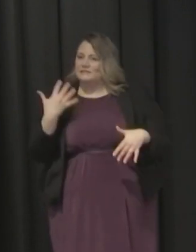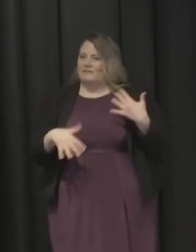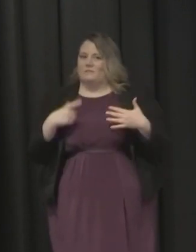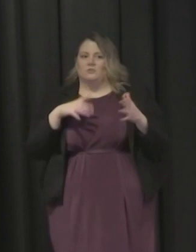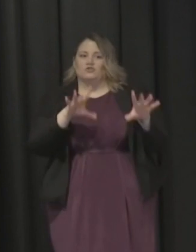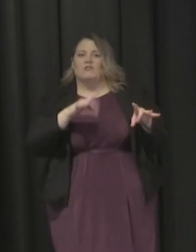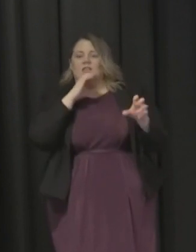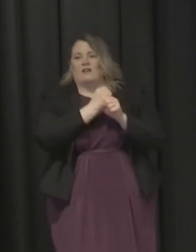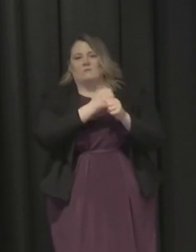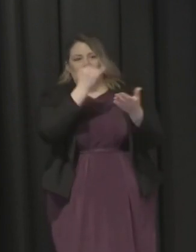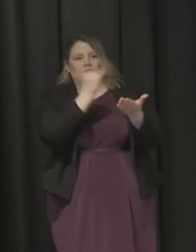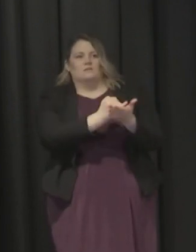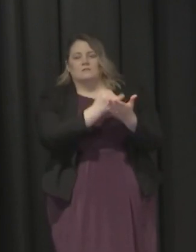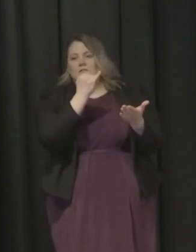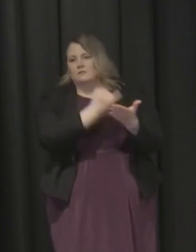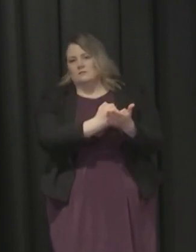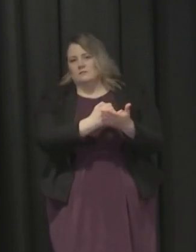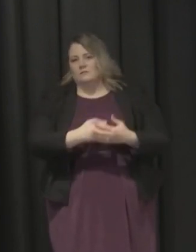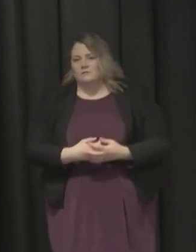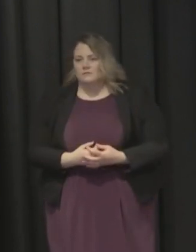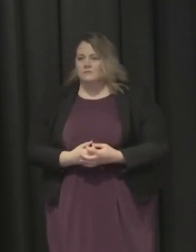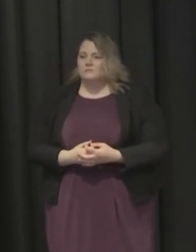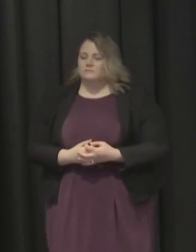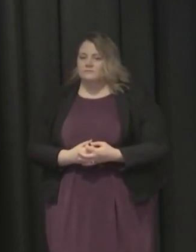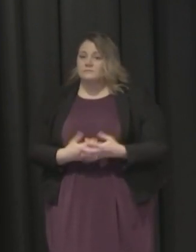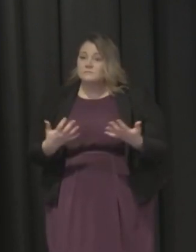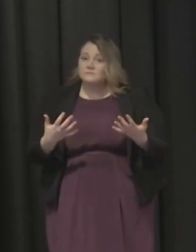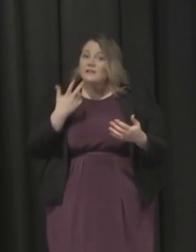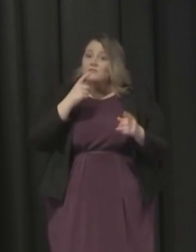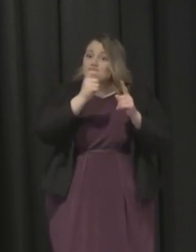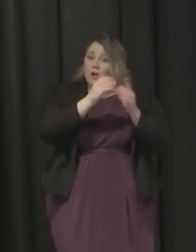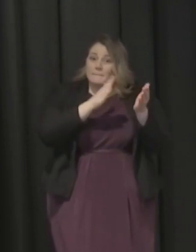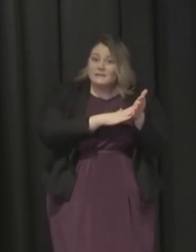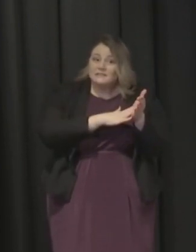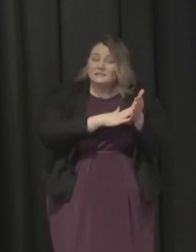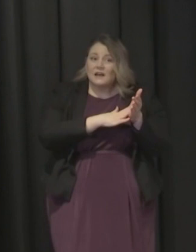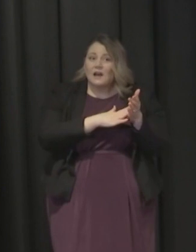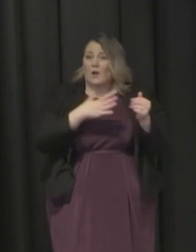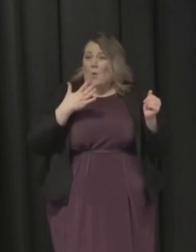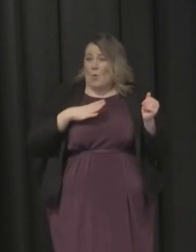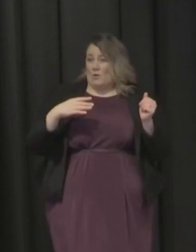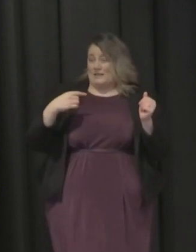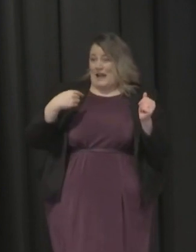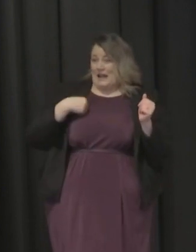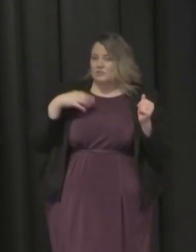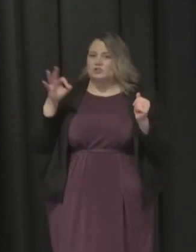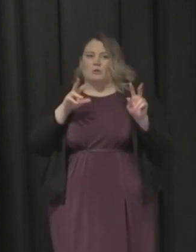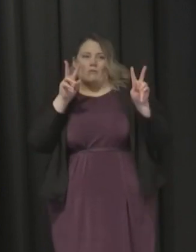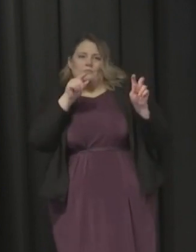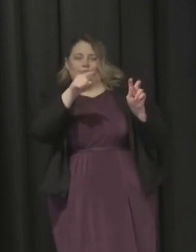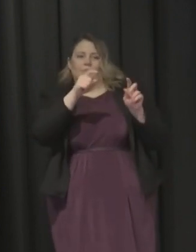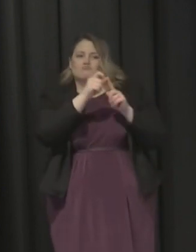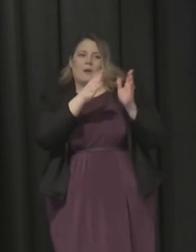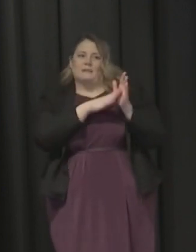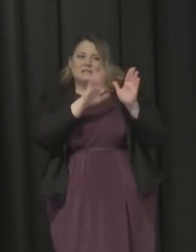what industry deserves. It's fair. In fact, it's more than fair. It's an imperative that we